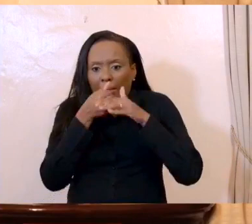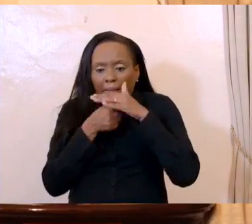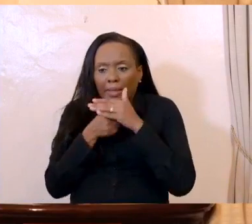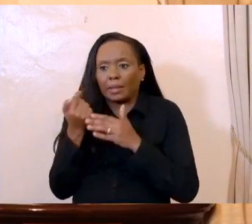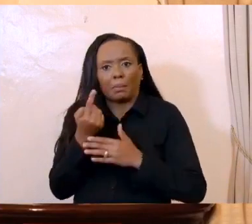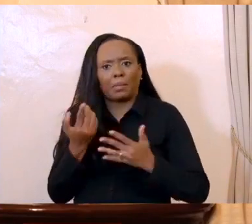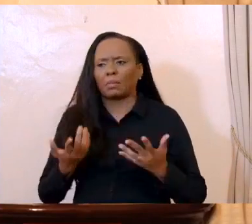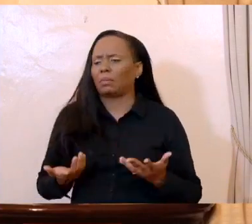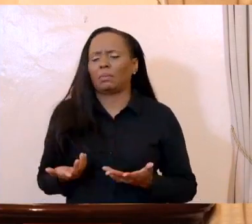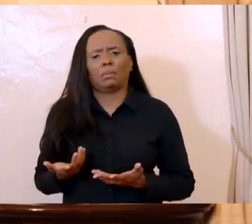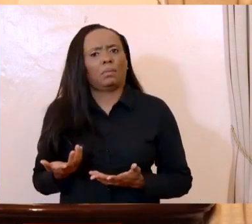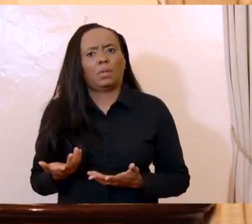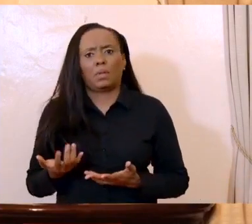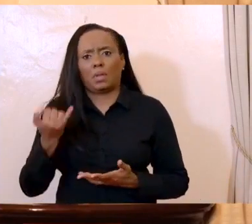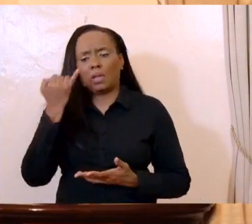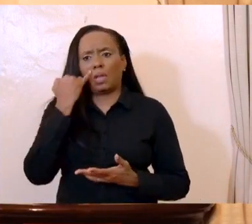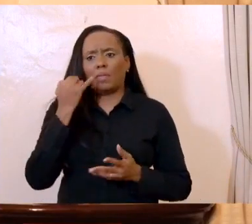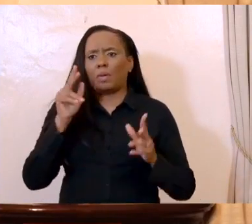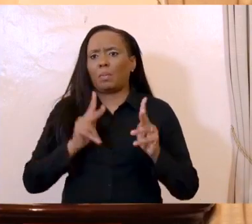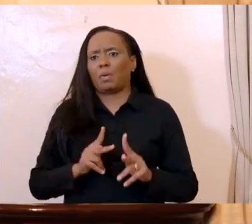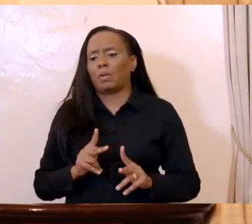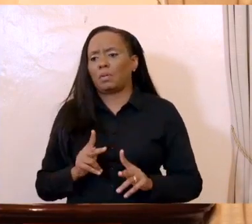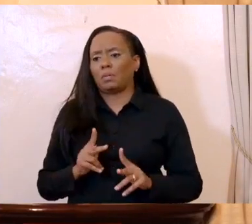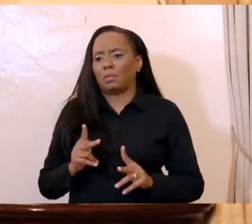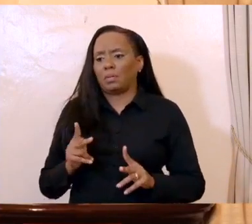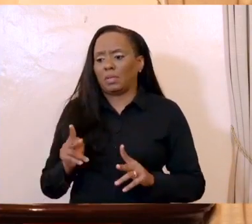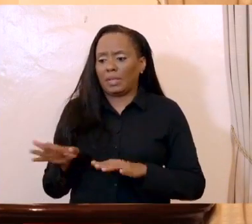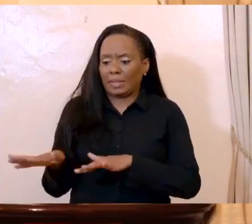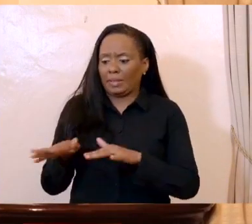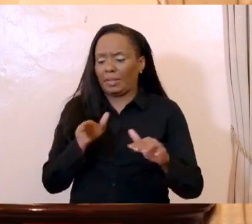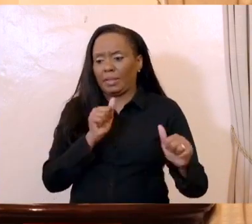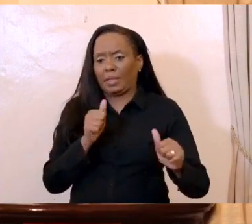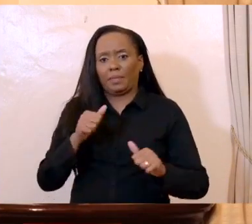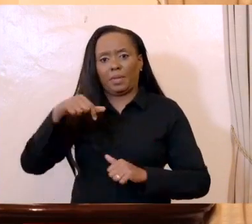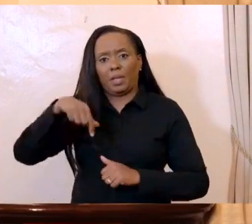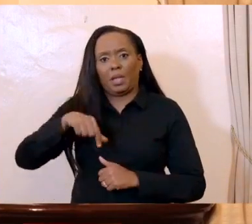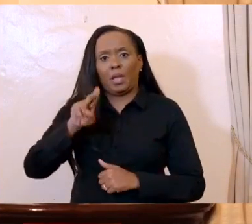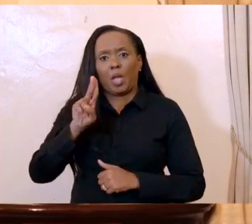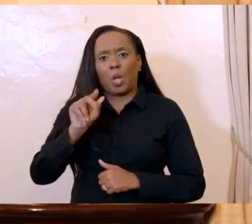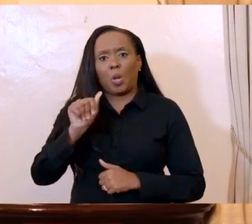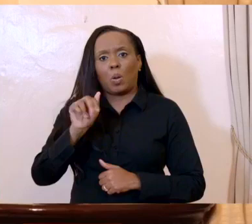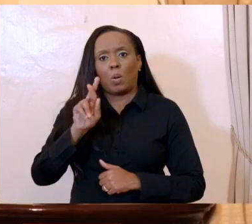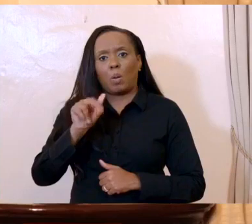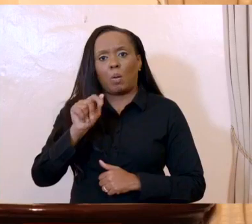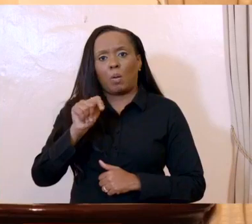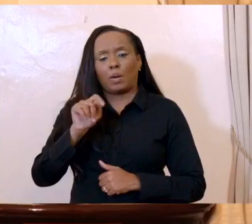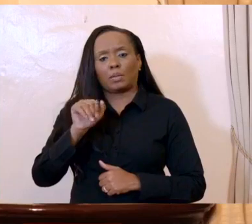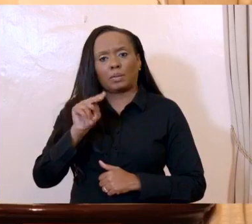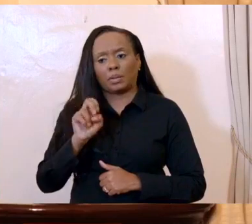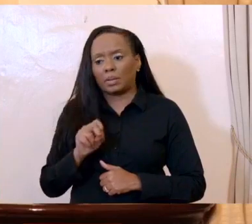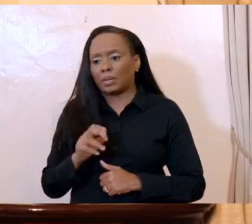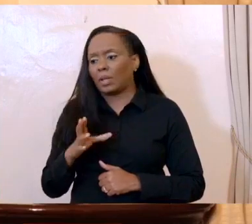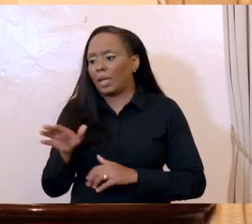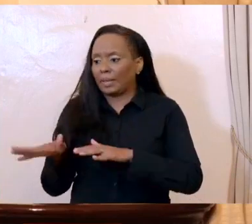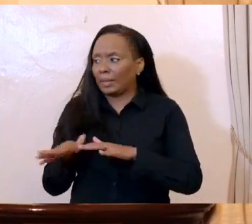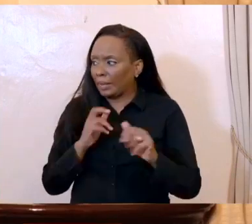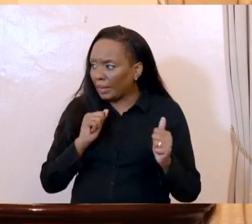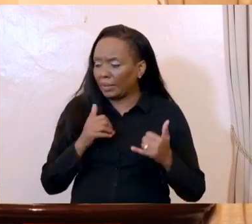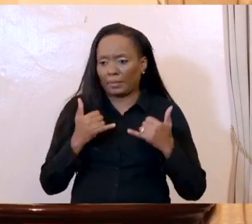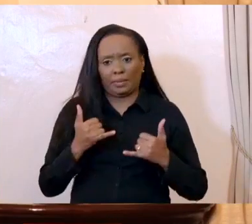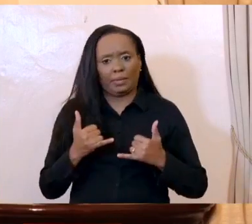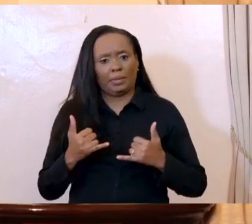So if someone comes out of quarantine and is declared healthy and fit to leave quarantine and leaves quarantine